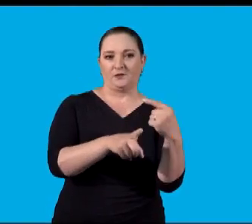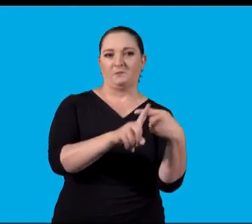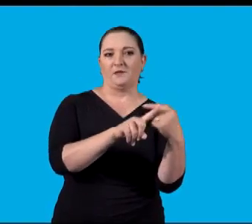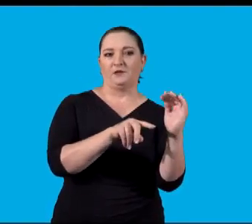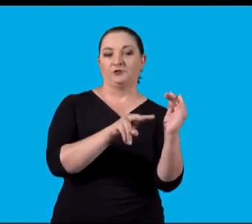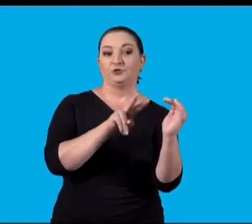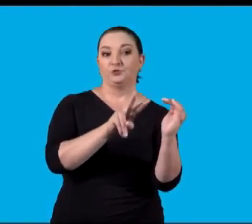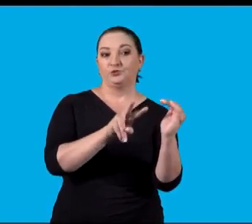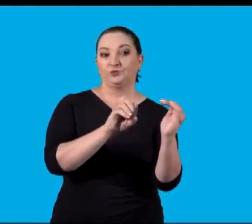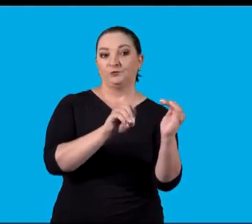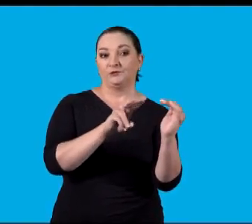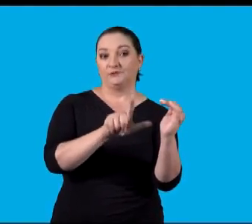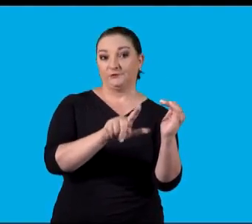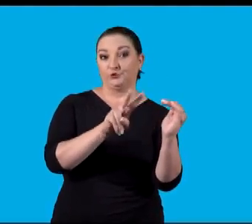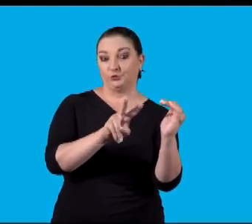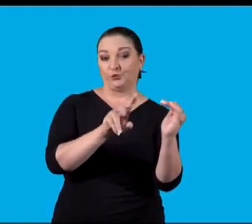2,072,000. Then I say plus again,